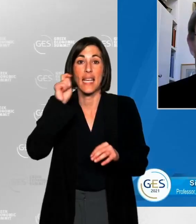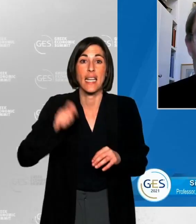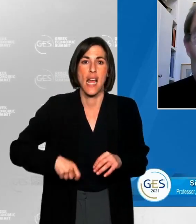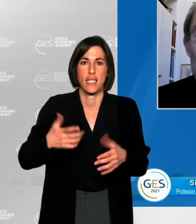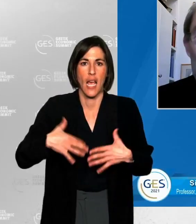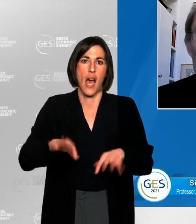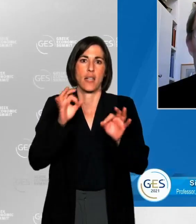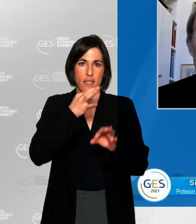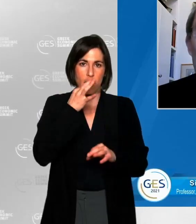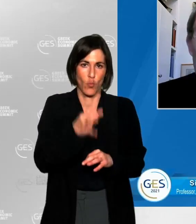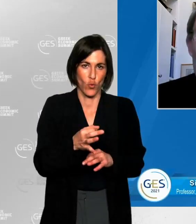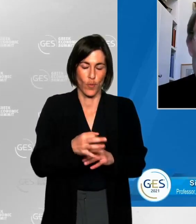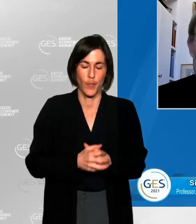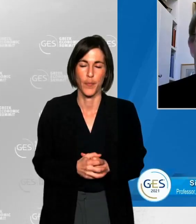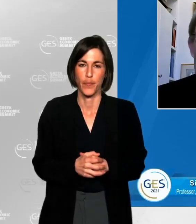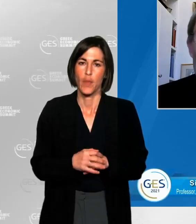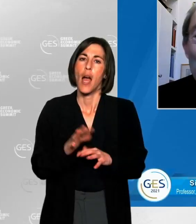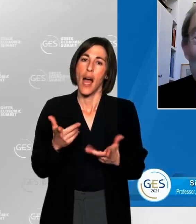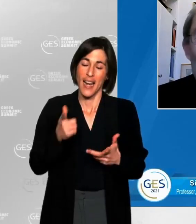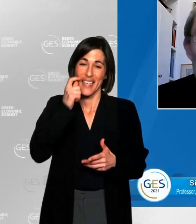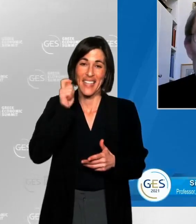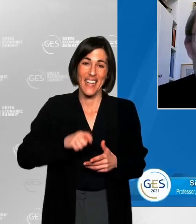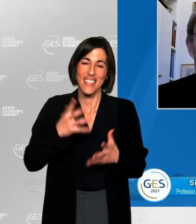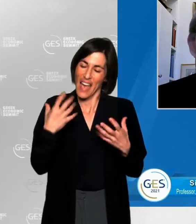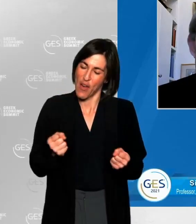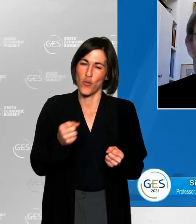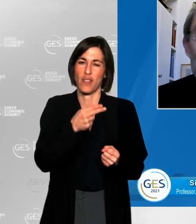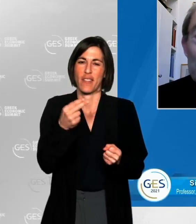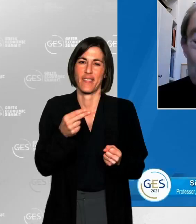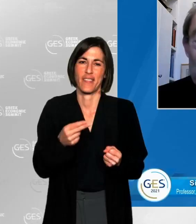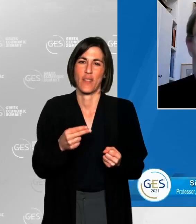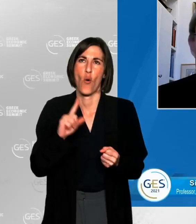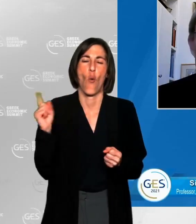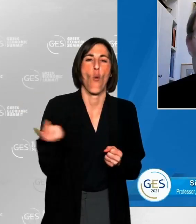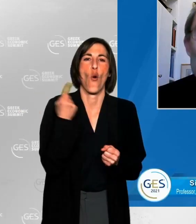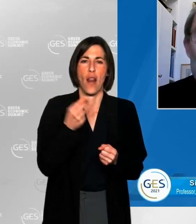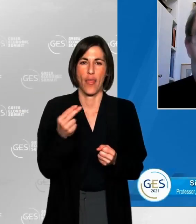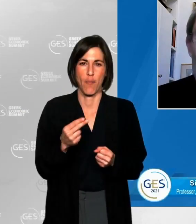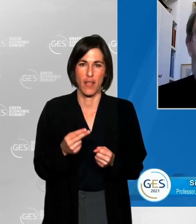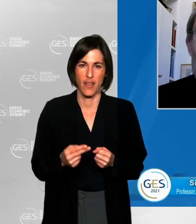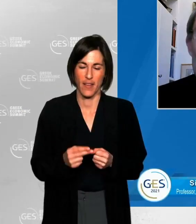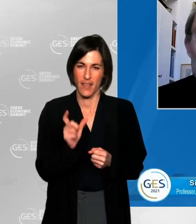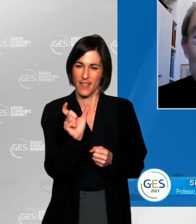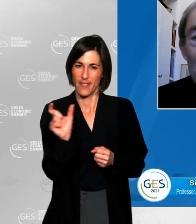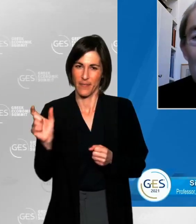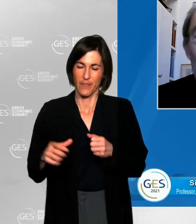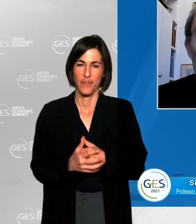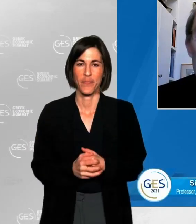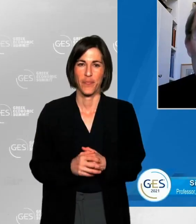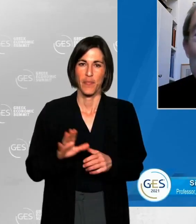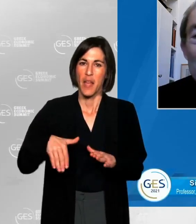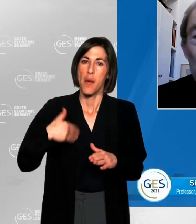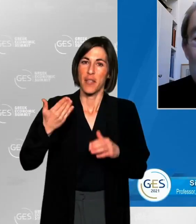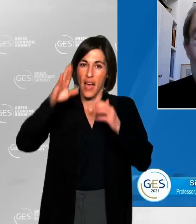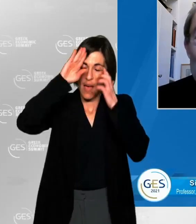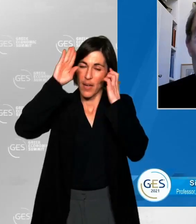about everything you can ever think of. And it was popularized by President John Kennedy in the 1960s, where